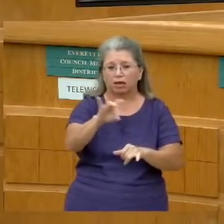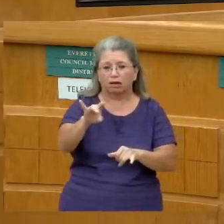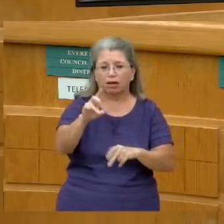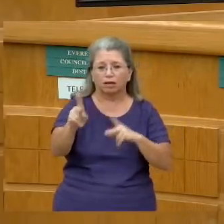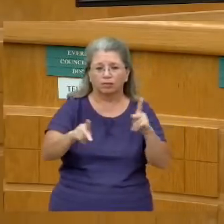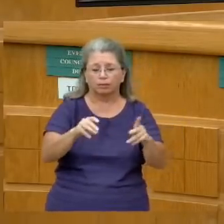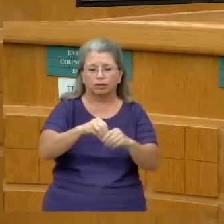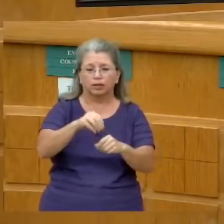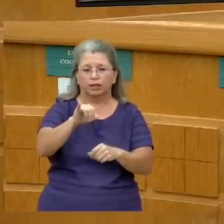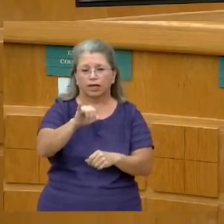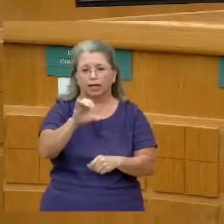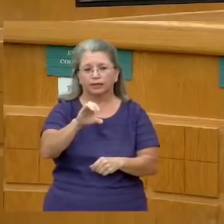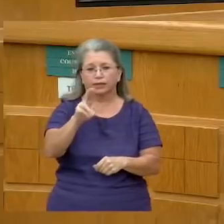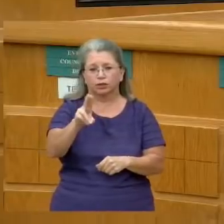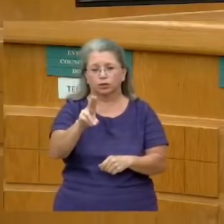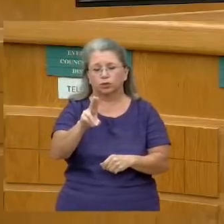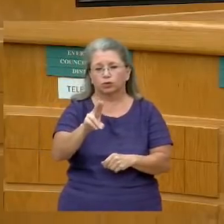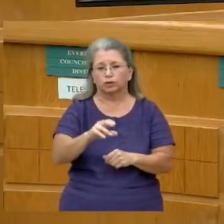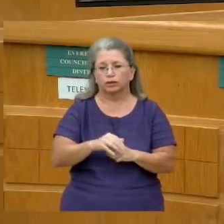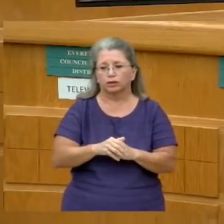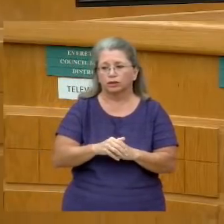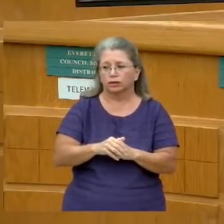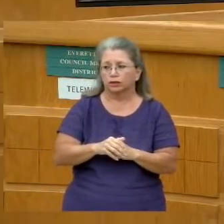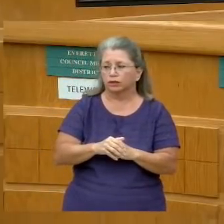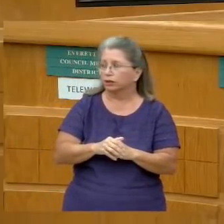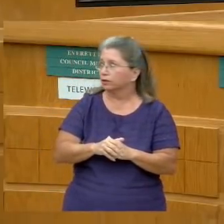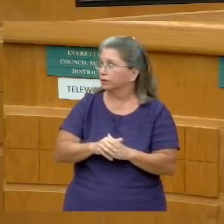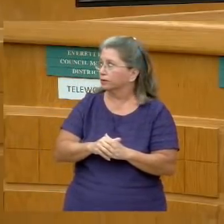ICU. We'll see on the next graphic here.